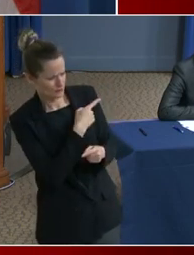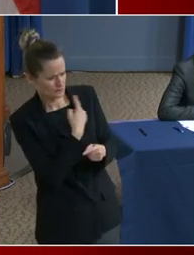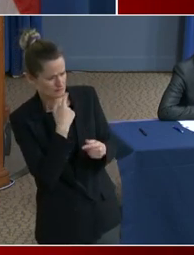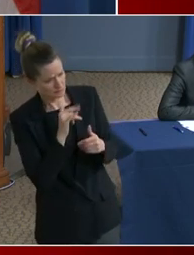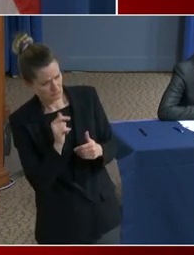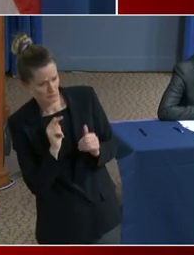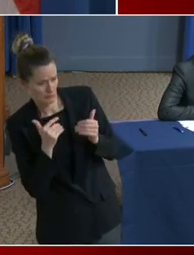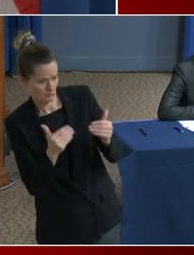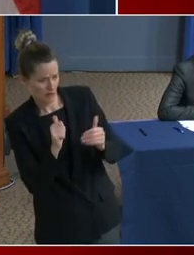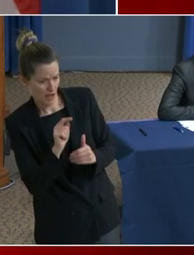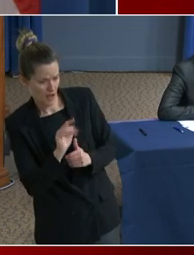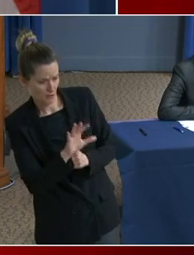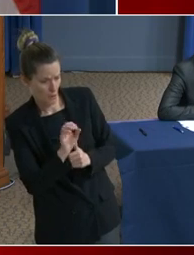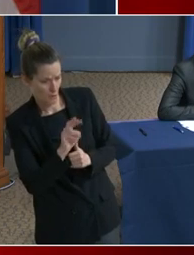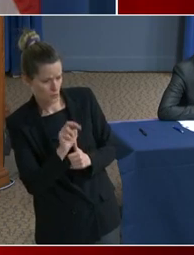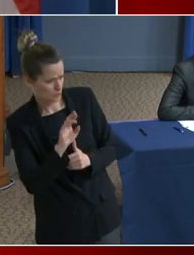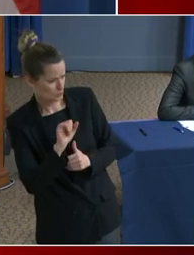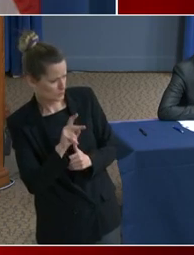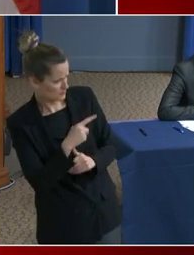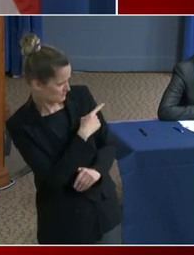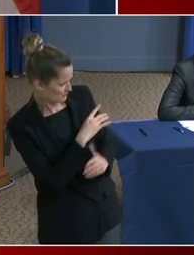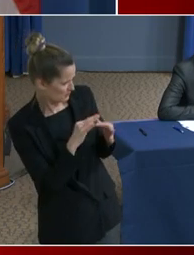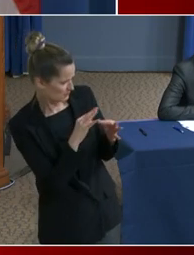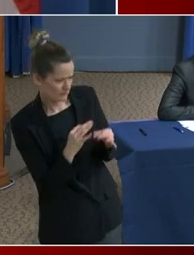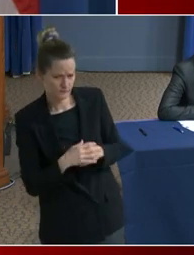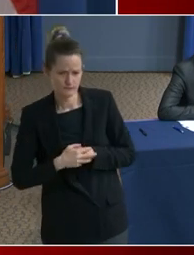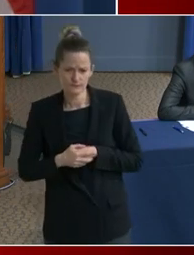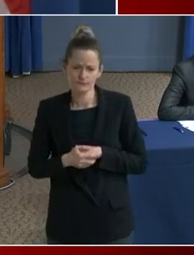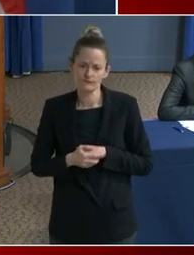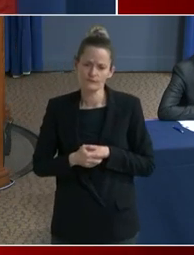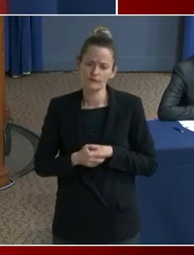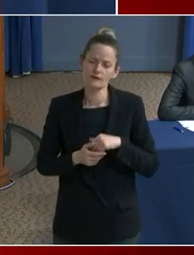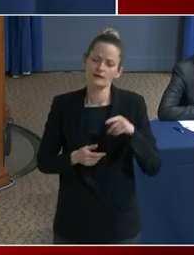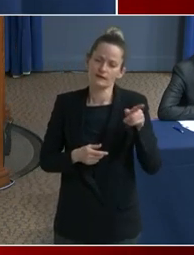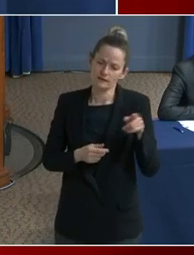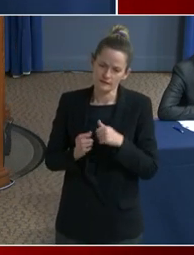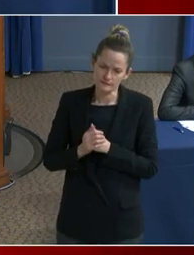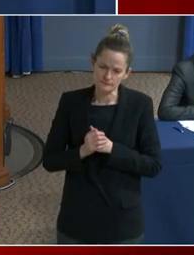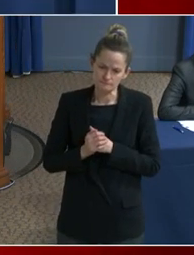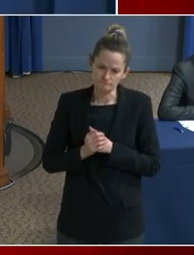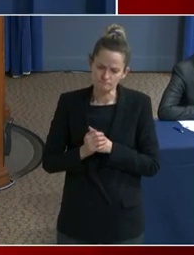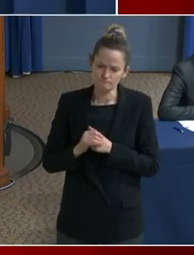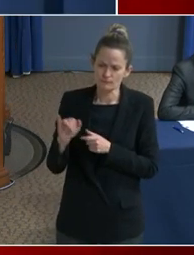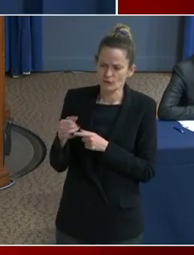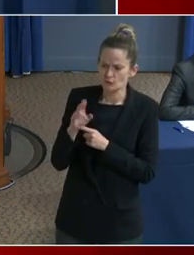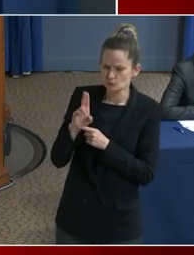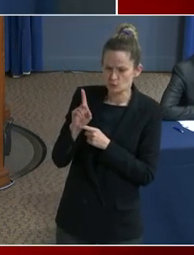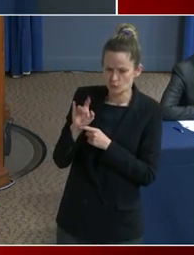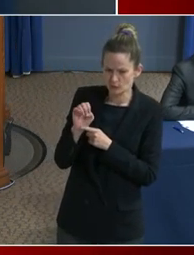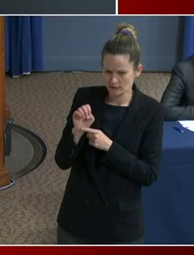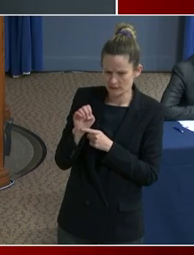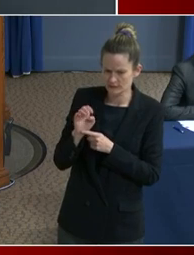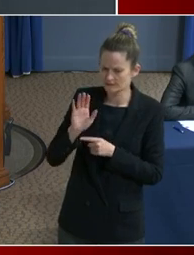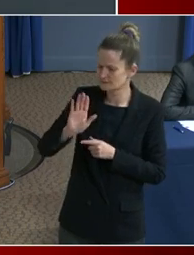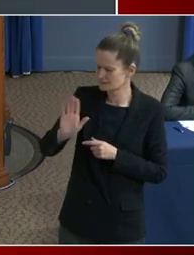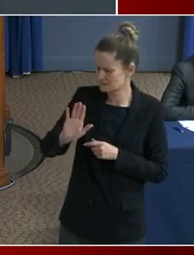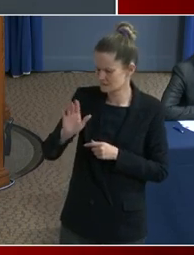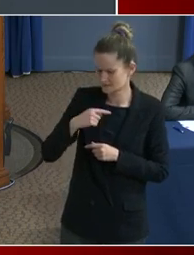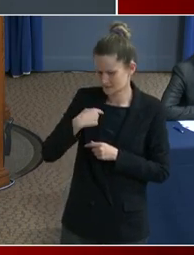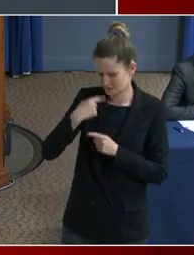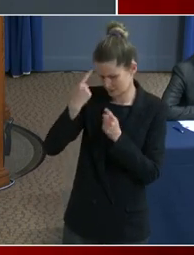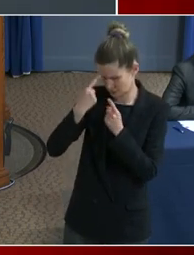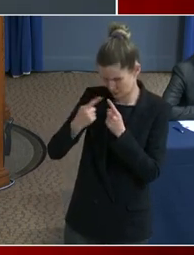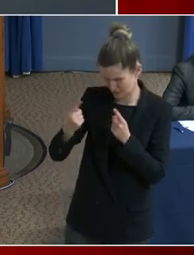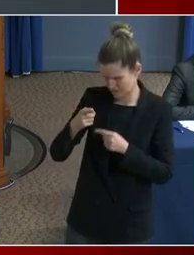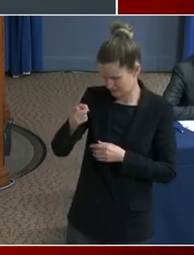a mask, right? Julie, I would disagree. That you may have walked away with that as your interpretation, but